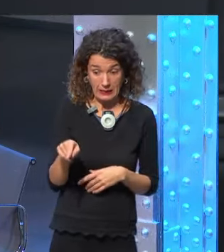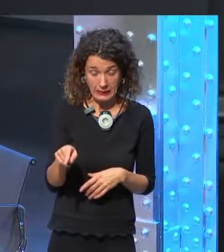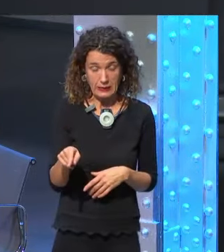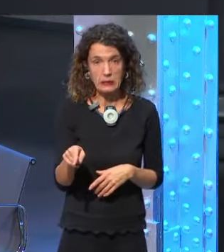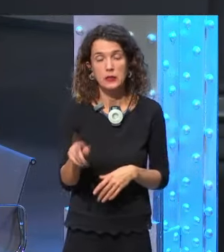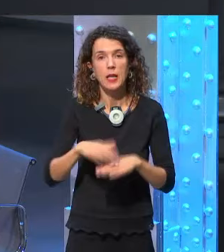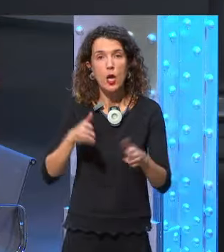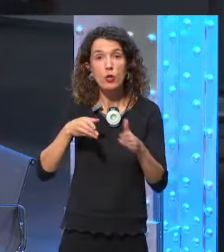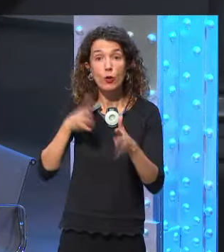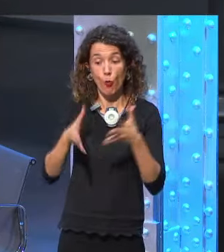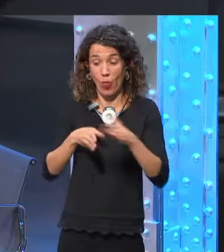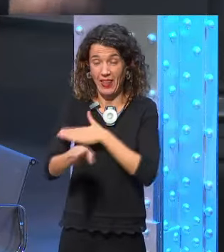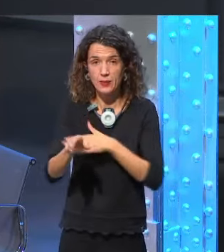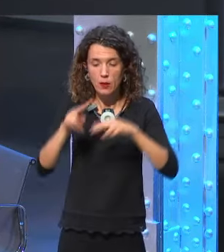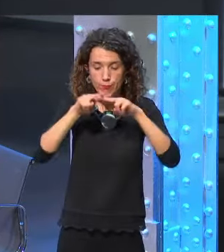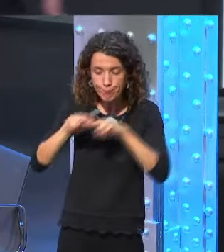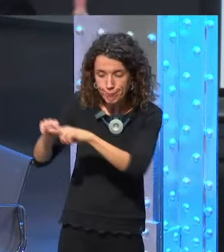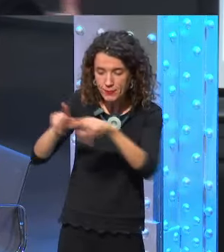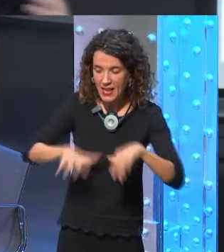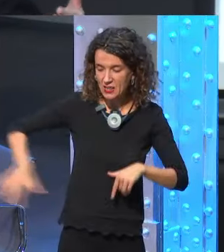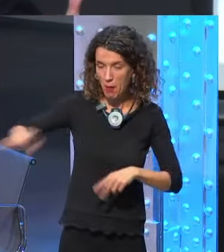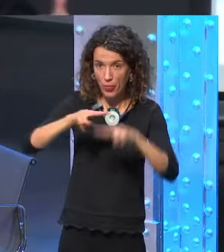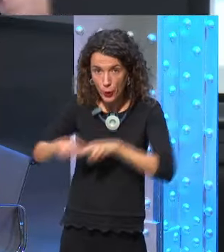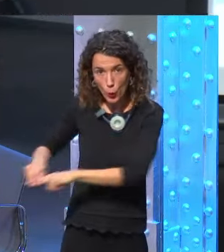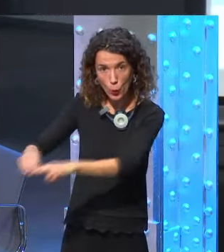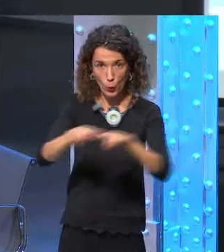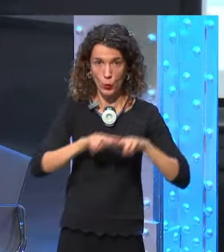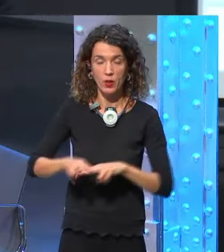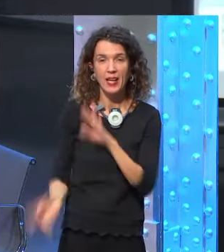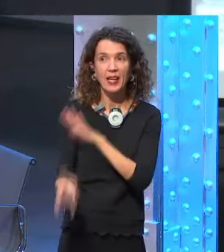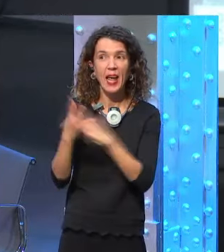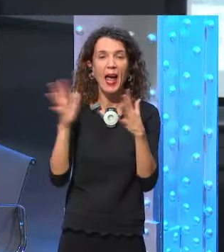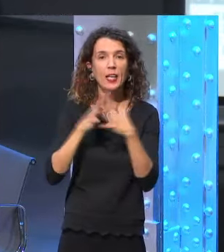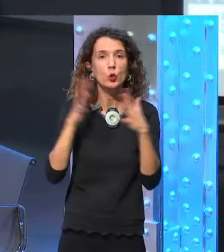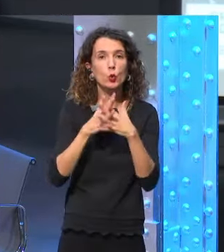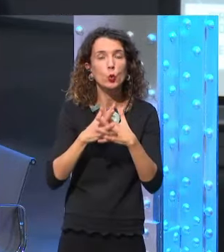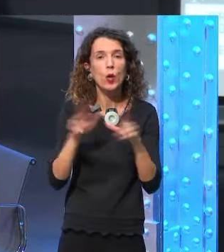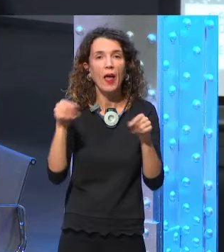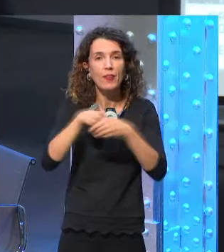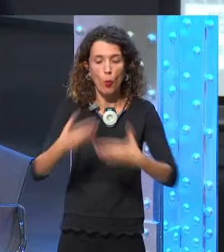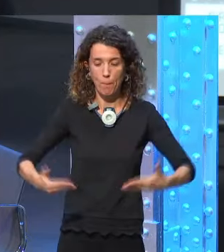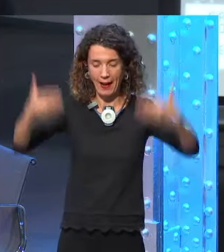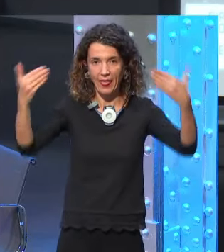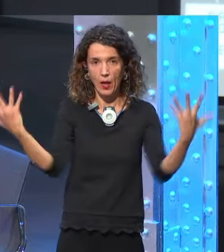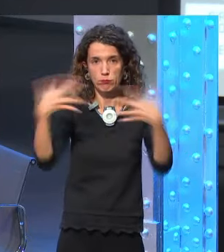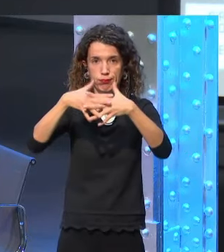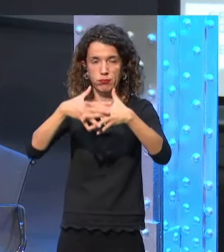space, and then he builds the structure in between the walls that the robot